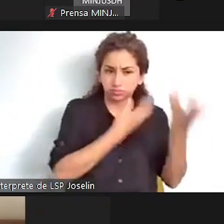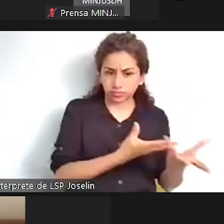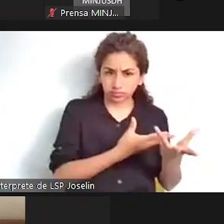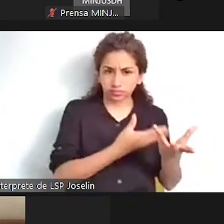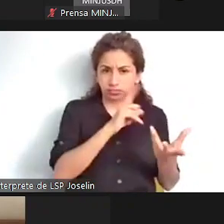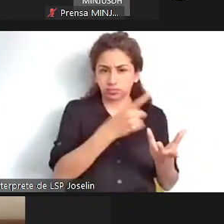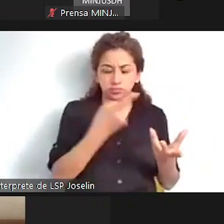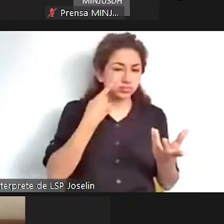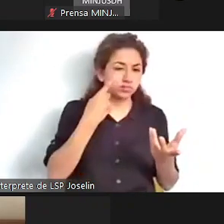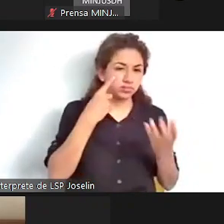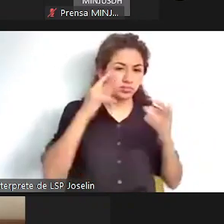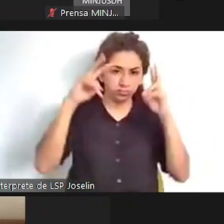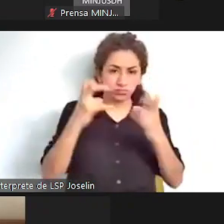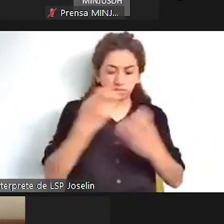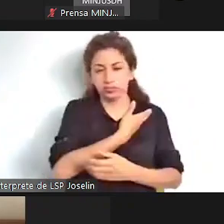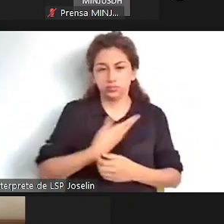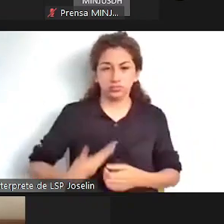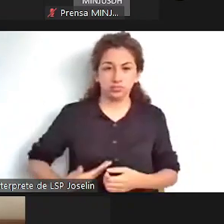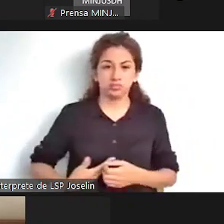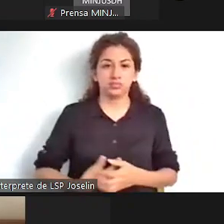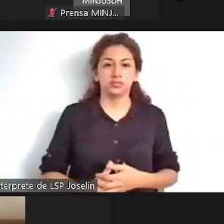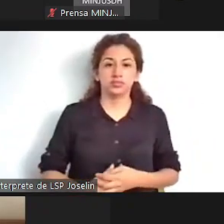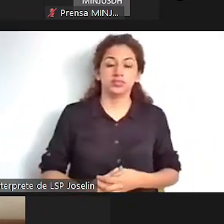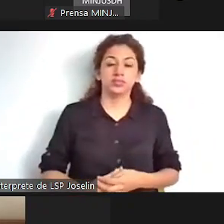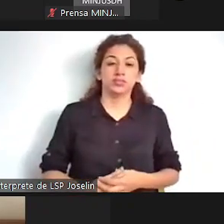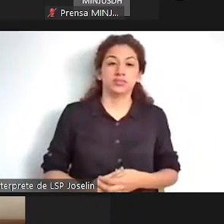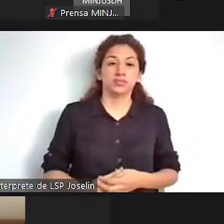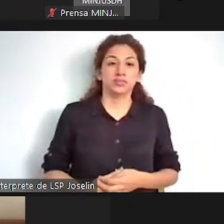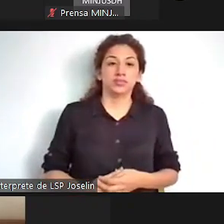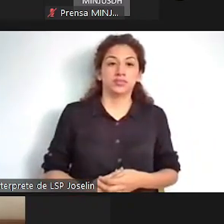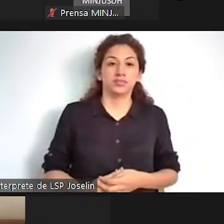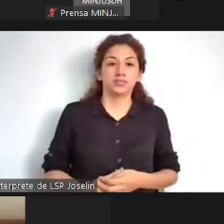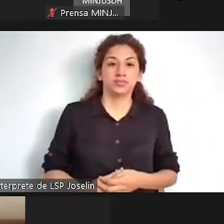ways of these lack of compliance of the government